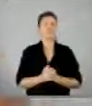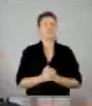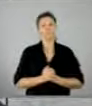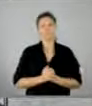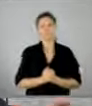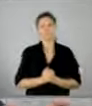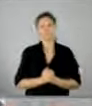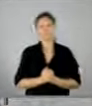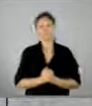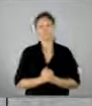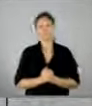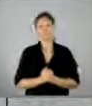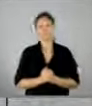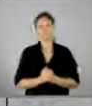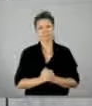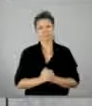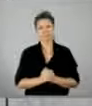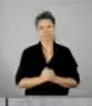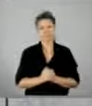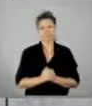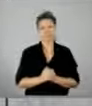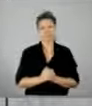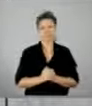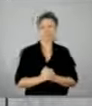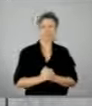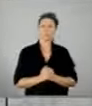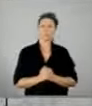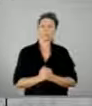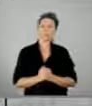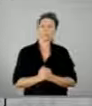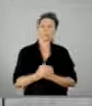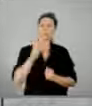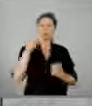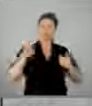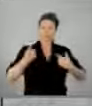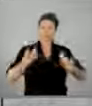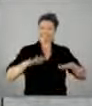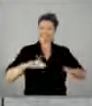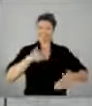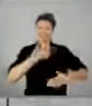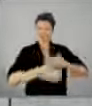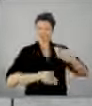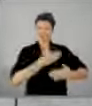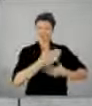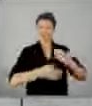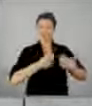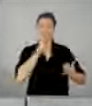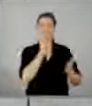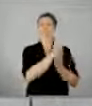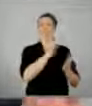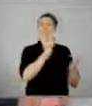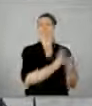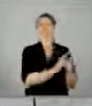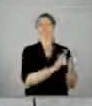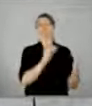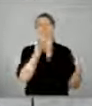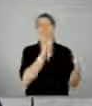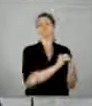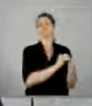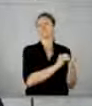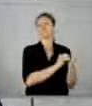once we go through this package, then that's the package that we'll put and that's the package that we will legislate. I've always been very clear that we're seeking to